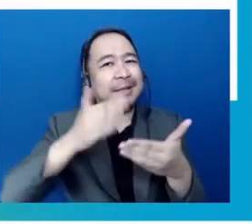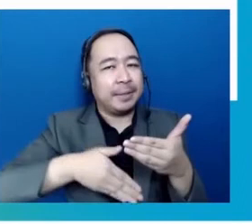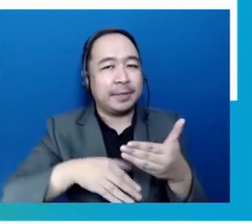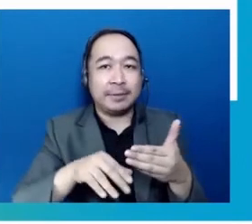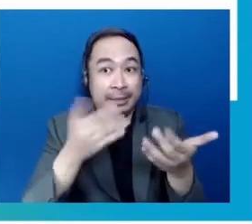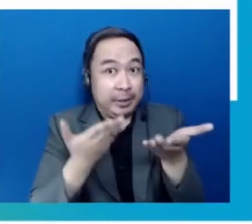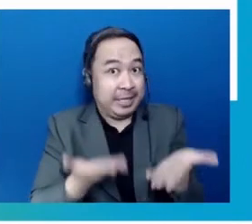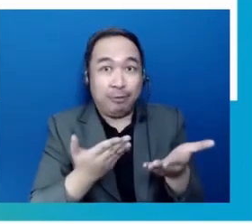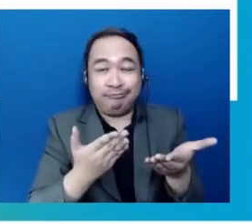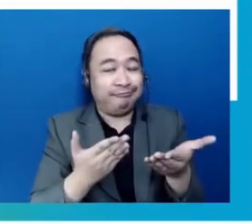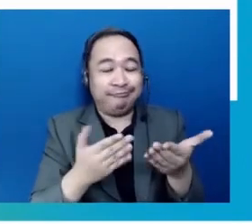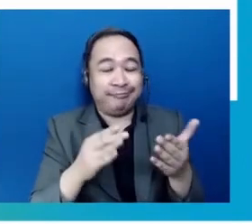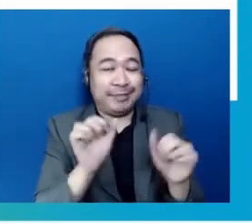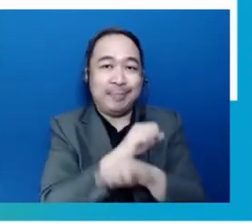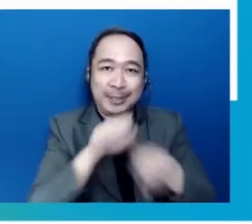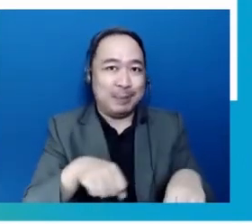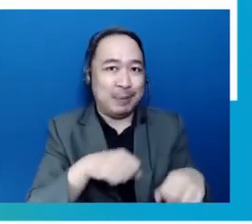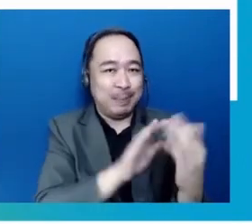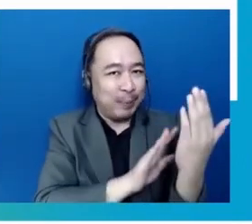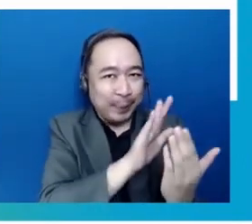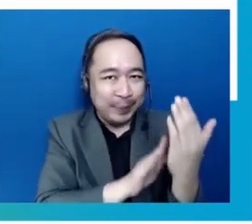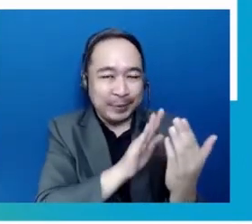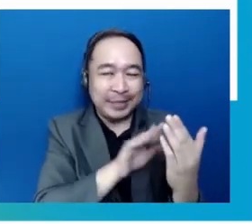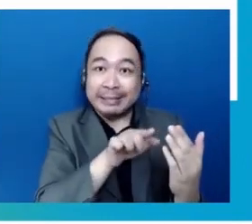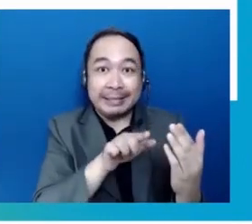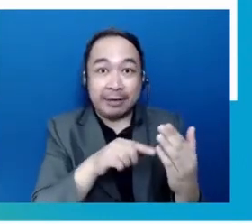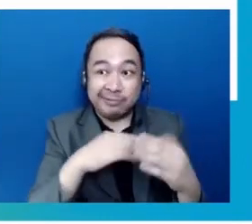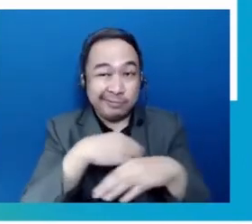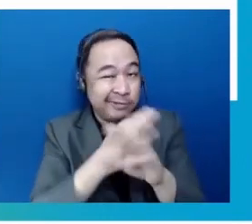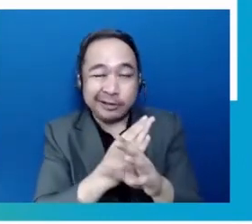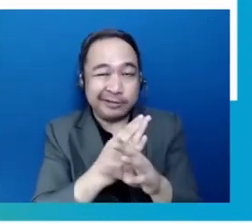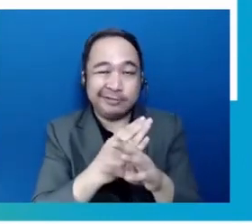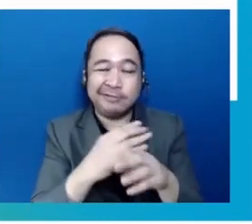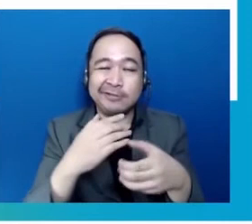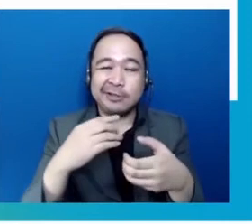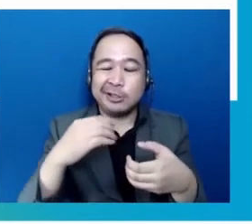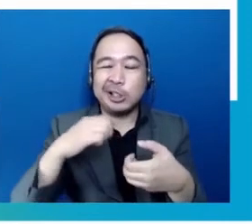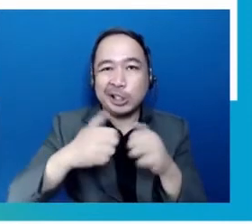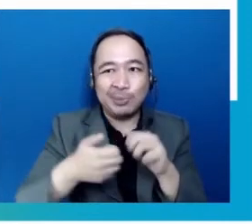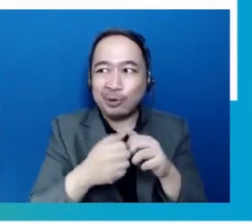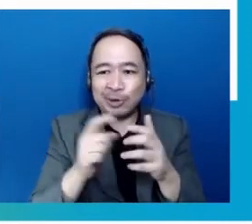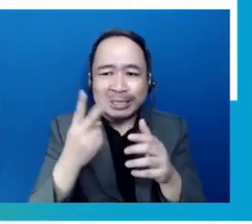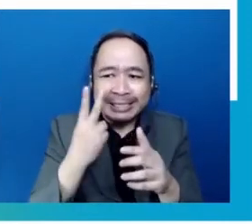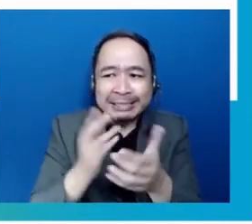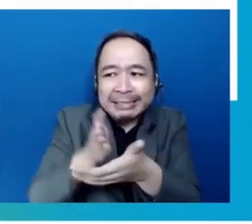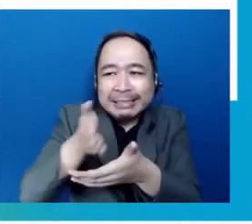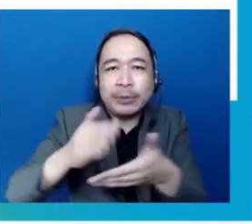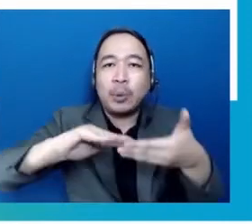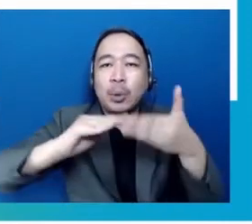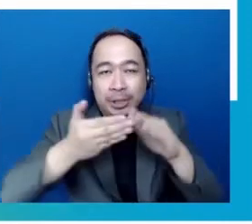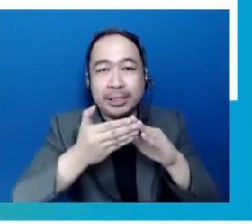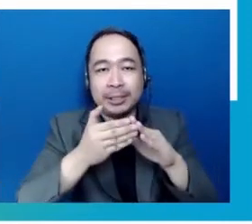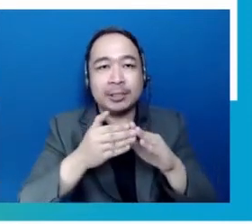without such kind of consultations, very hard to learn what has happened on the ground. So on that context, I